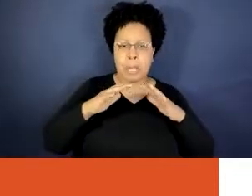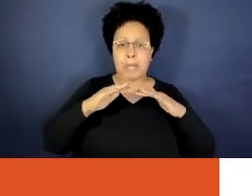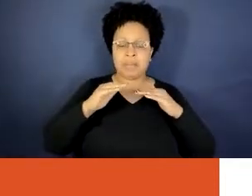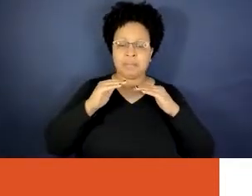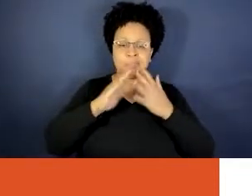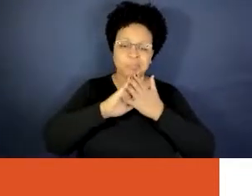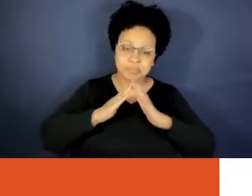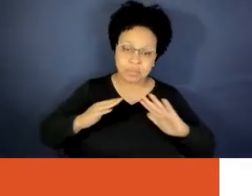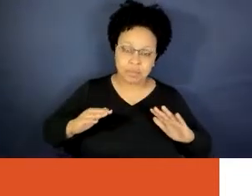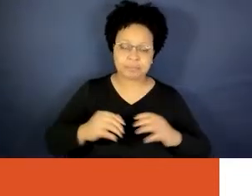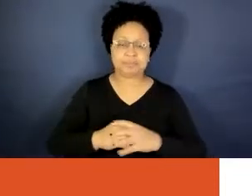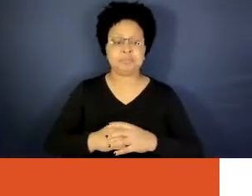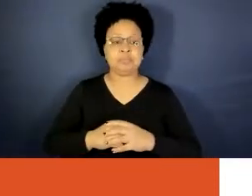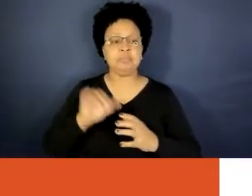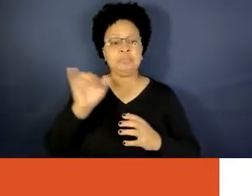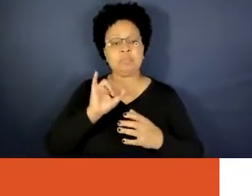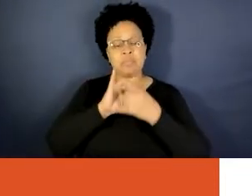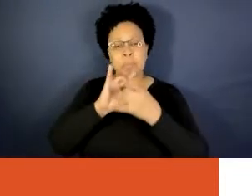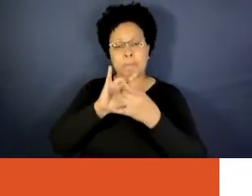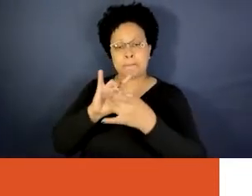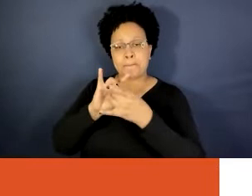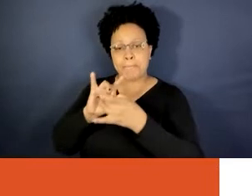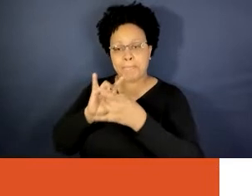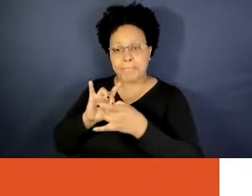healing. Also, relationships far as